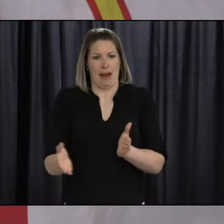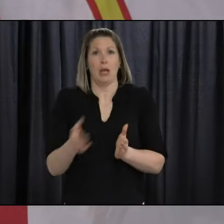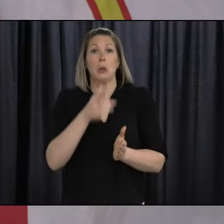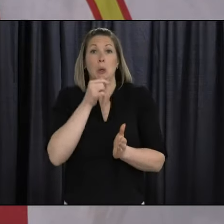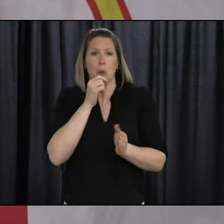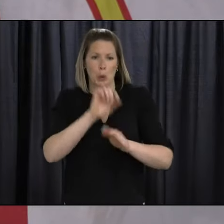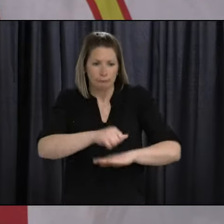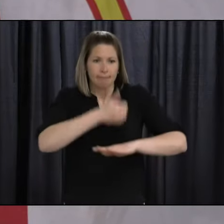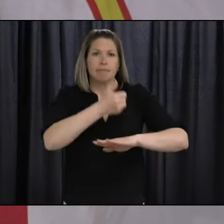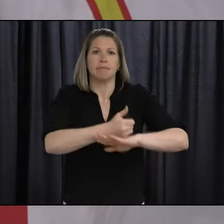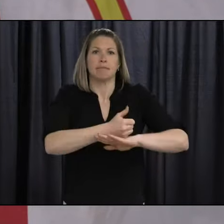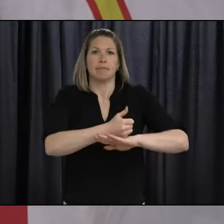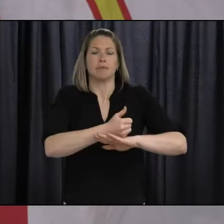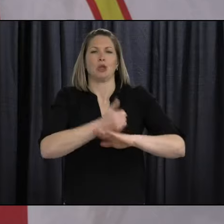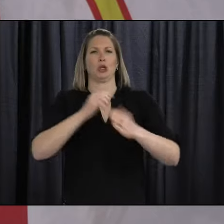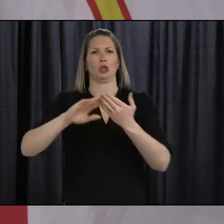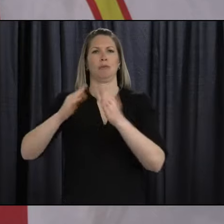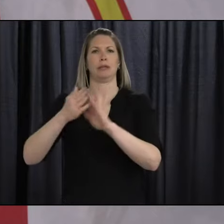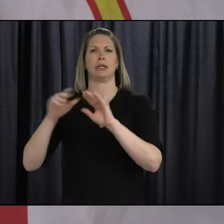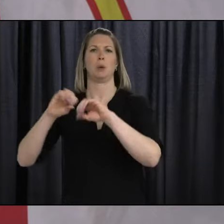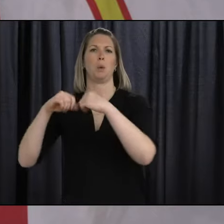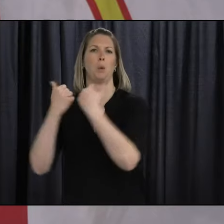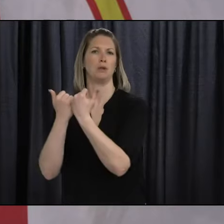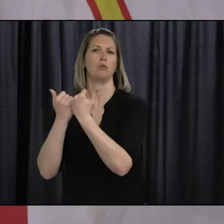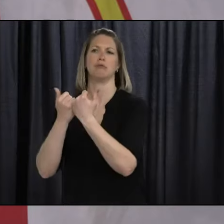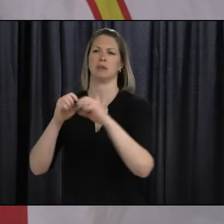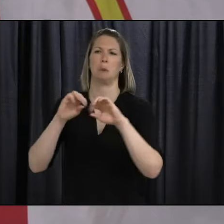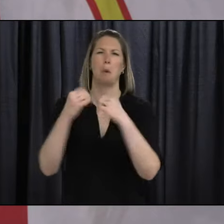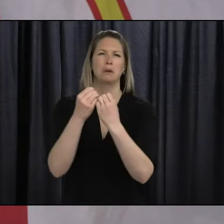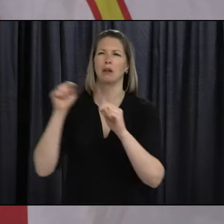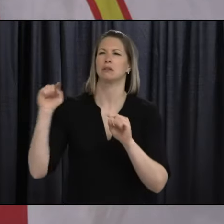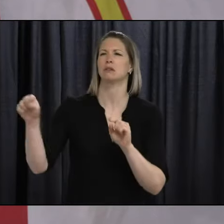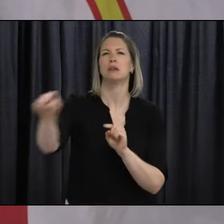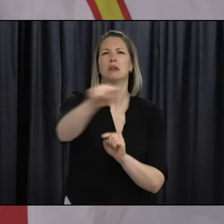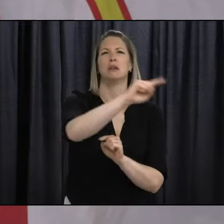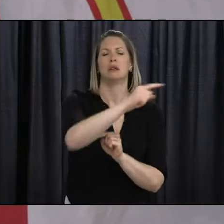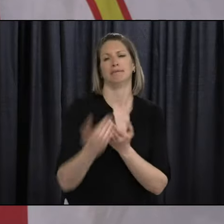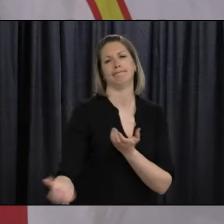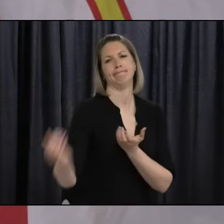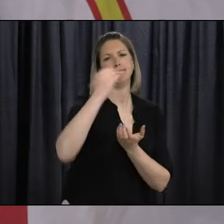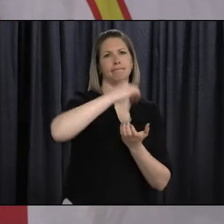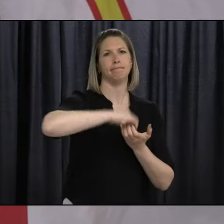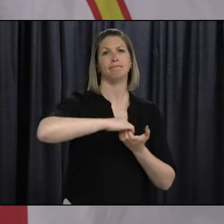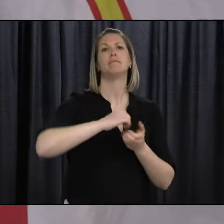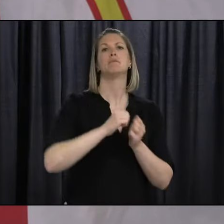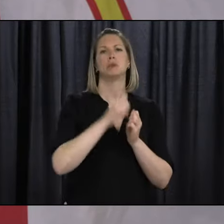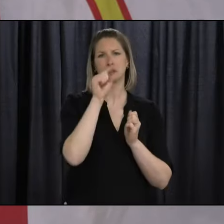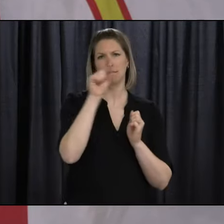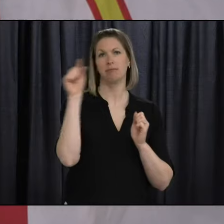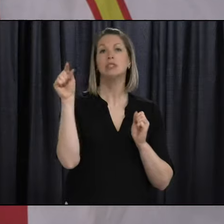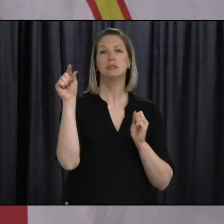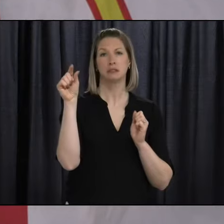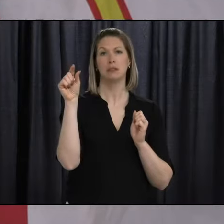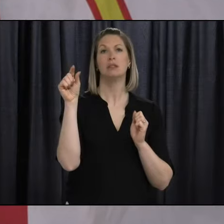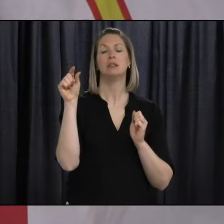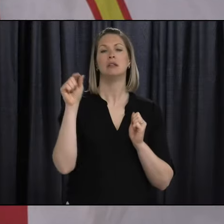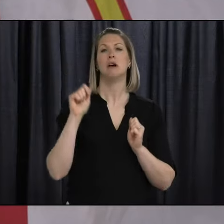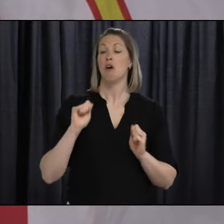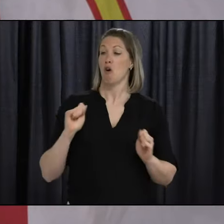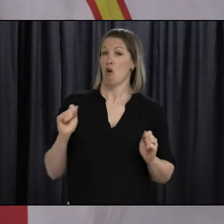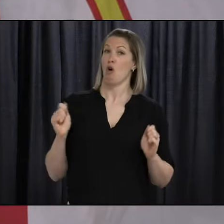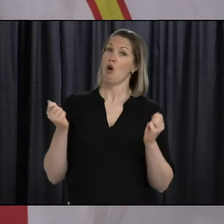stakeholder engagement. We know that that must continue. I also want to know that, just remind everyone that all political parties